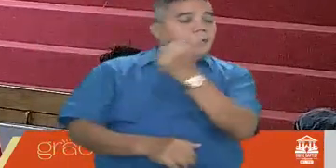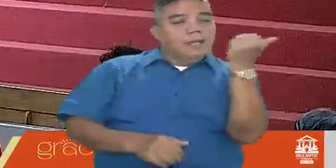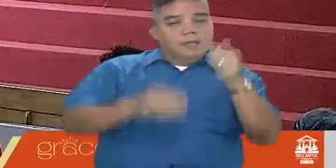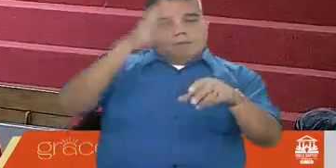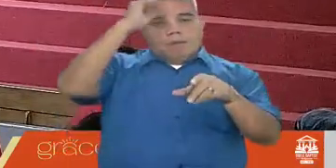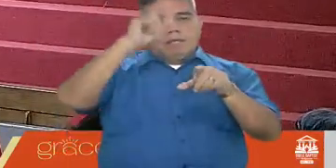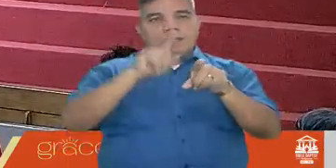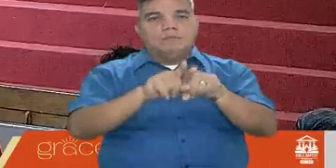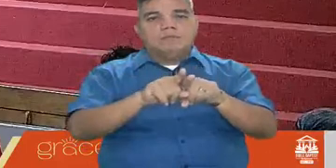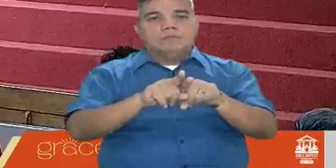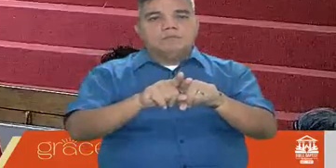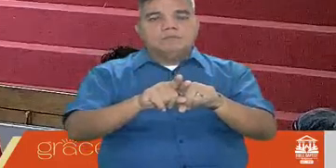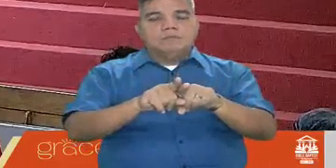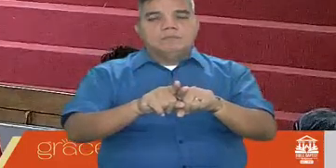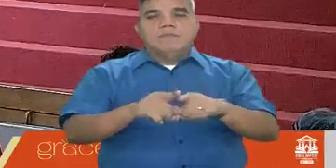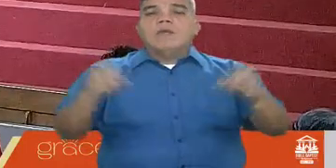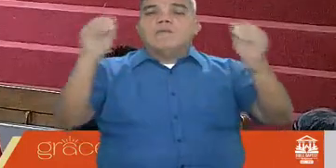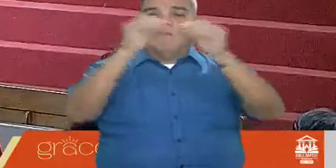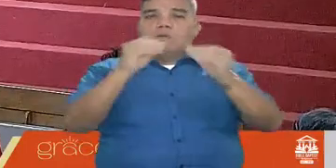another brother.